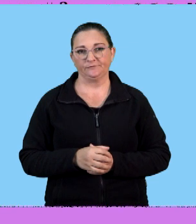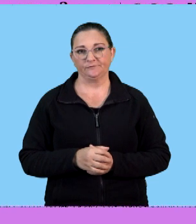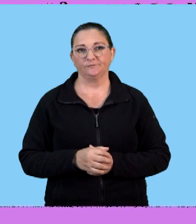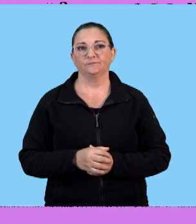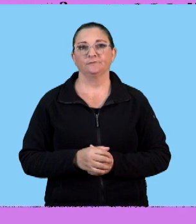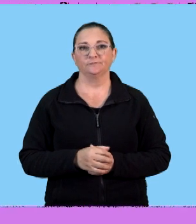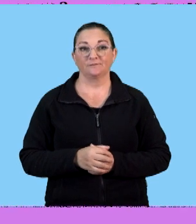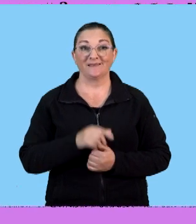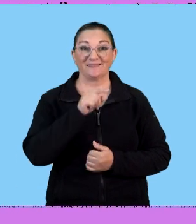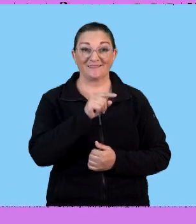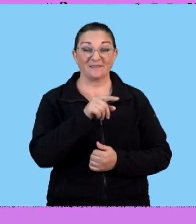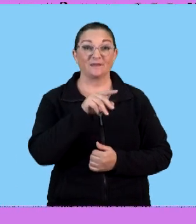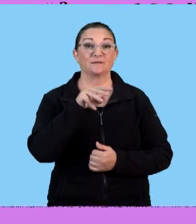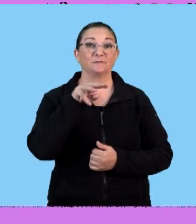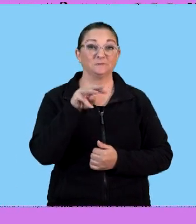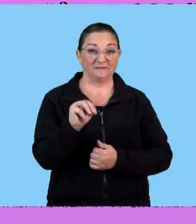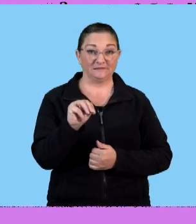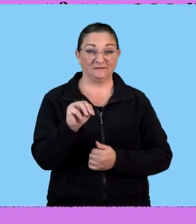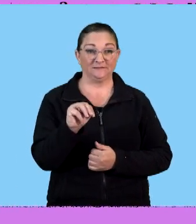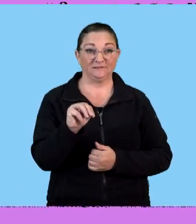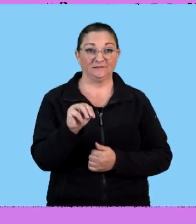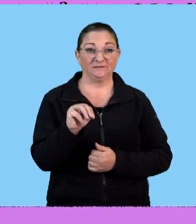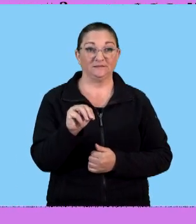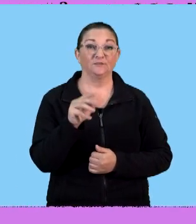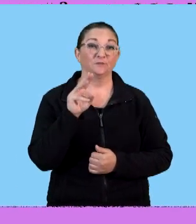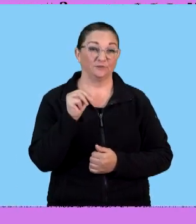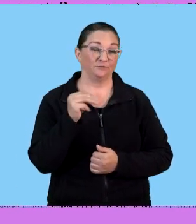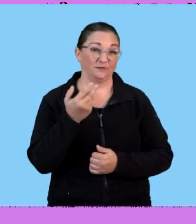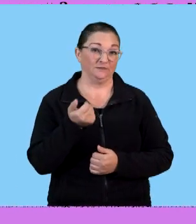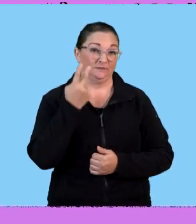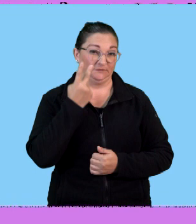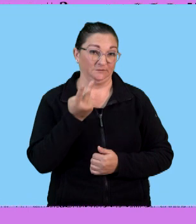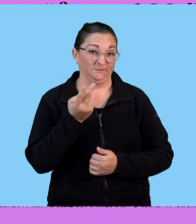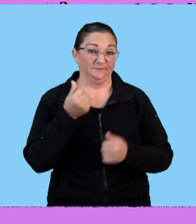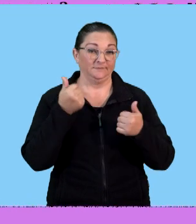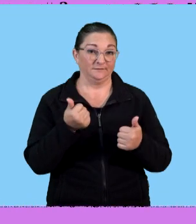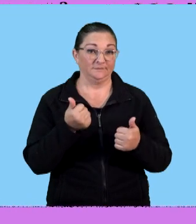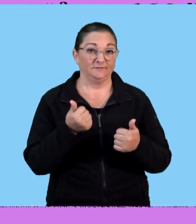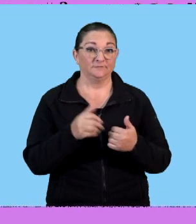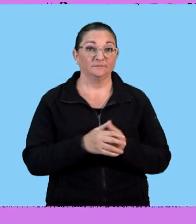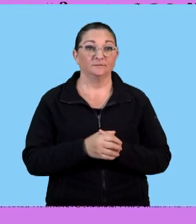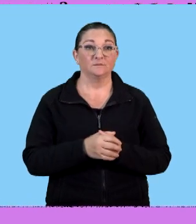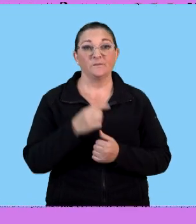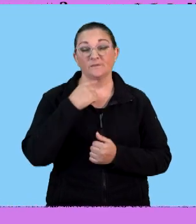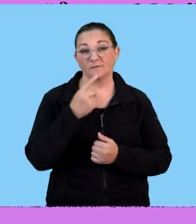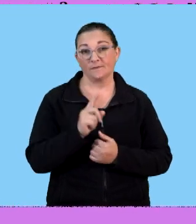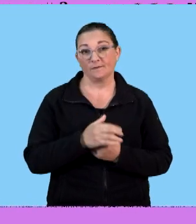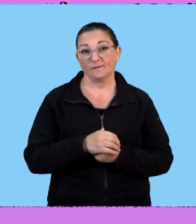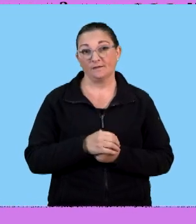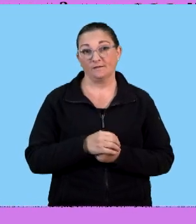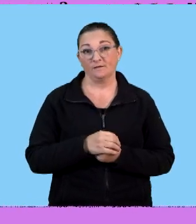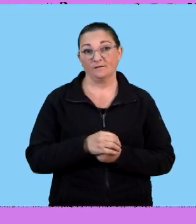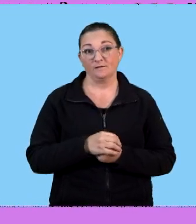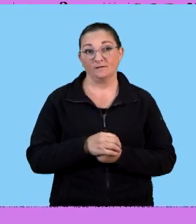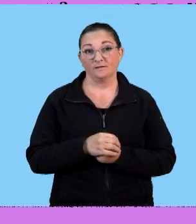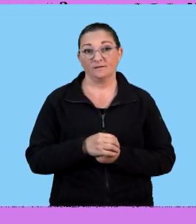27,6496. Okay, so that's meters. All right, because we've worked in meters. Can we see there? Okay, so it says,